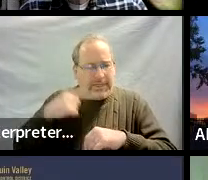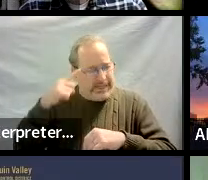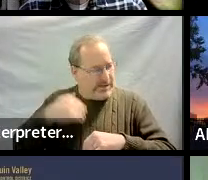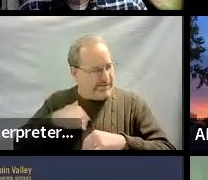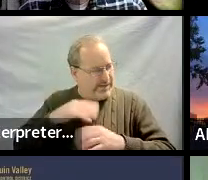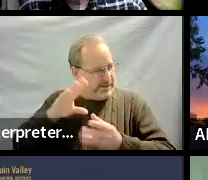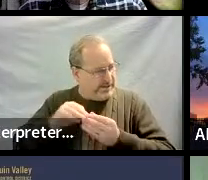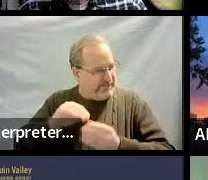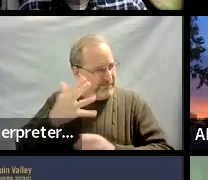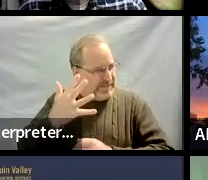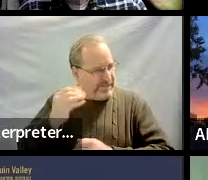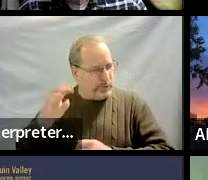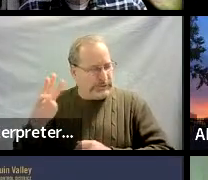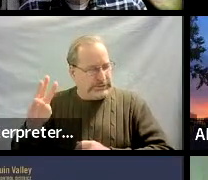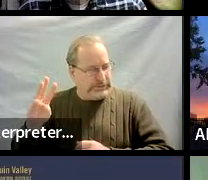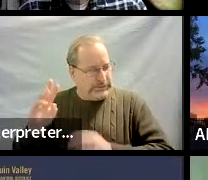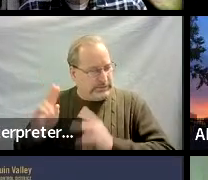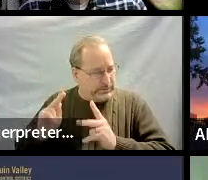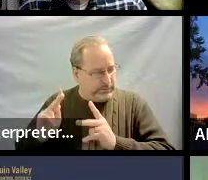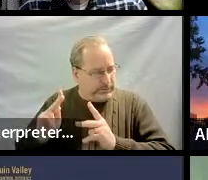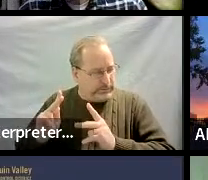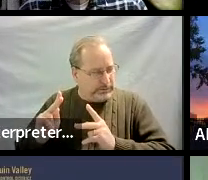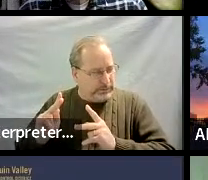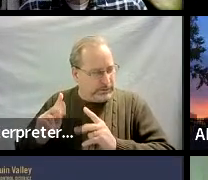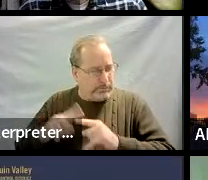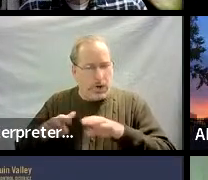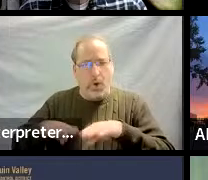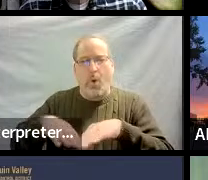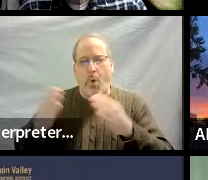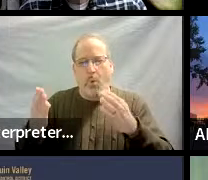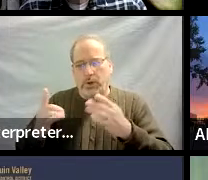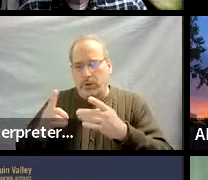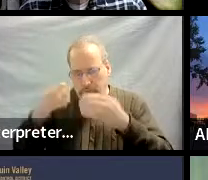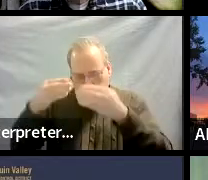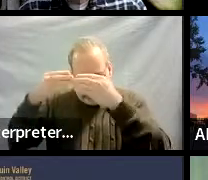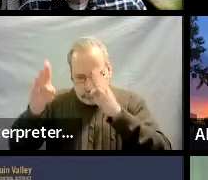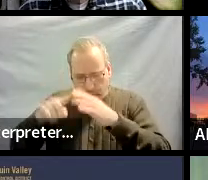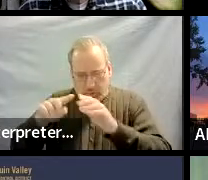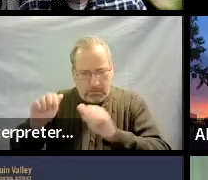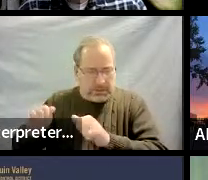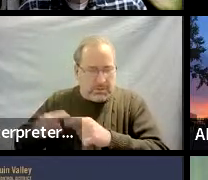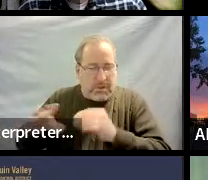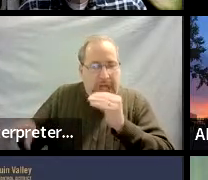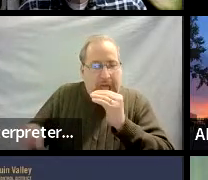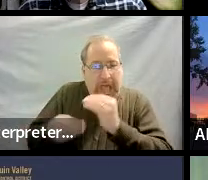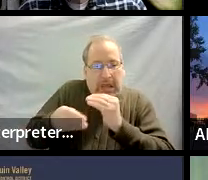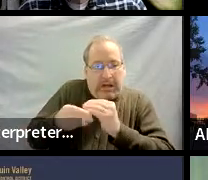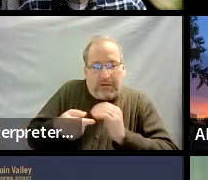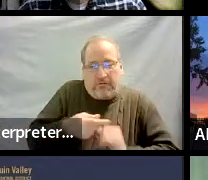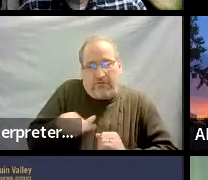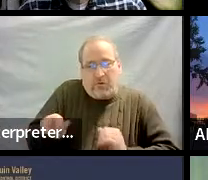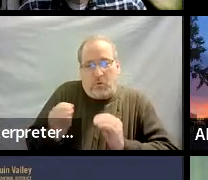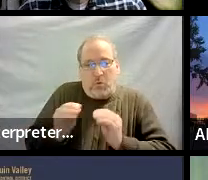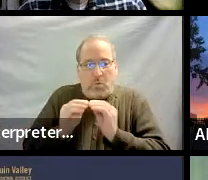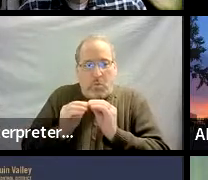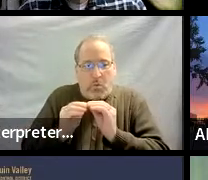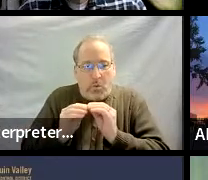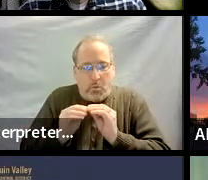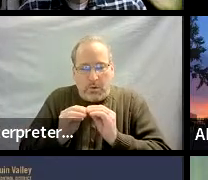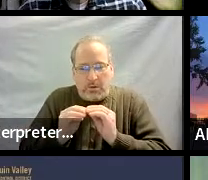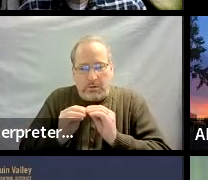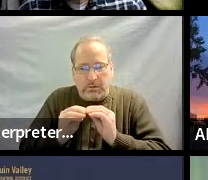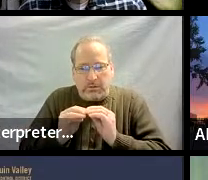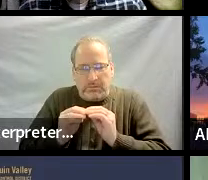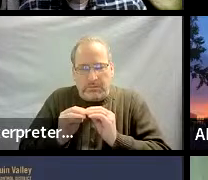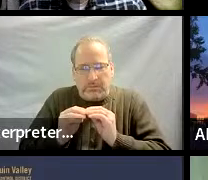or 6, but you know, open to the possibility of potentially adding a few more. Right.